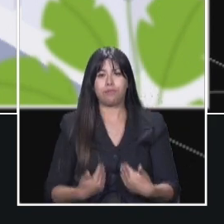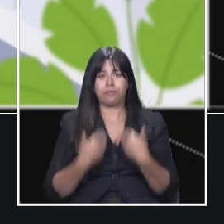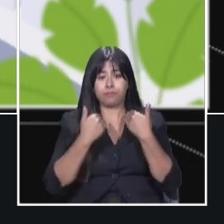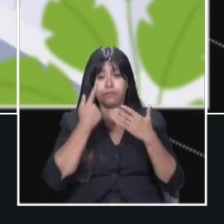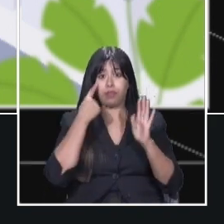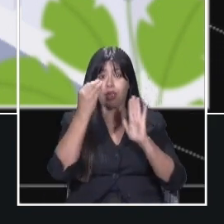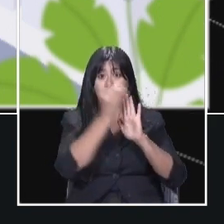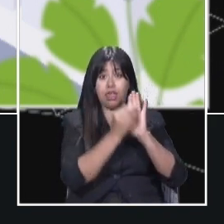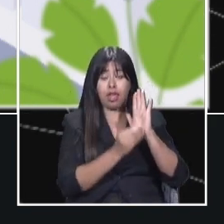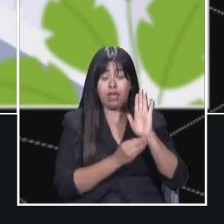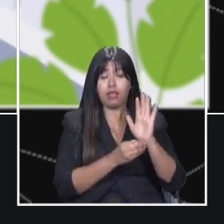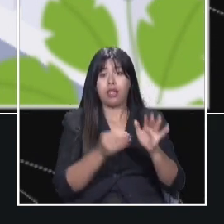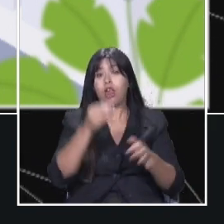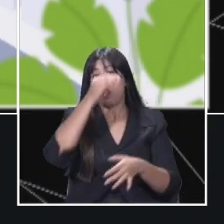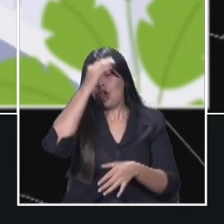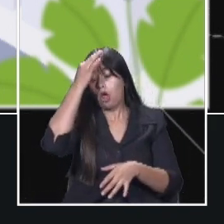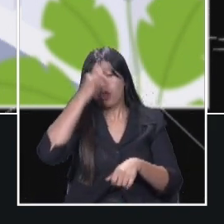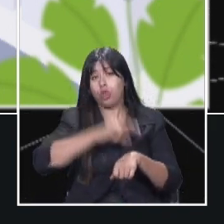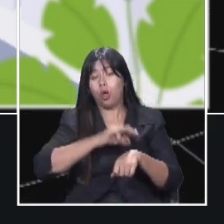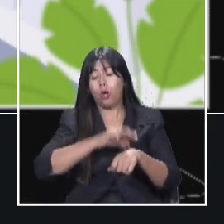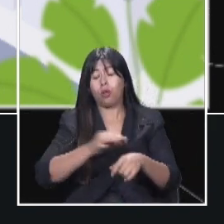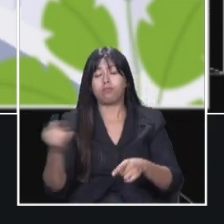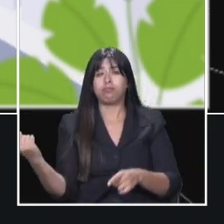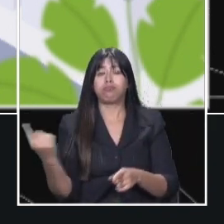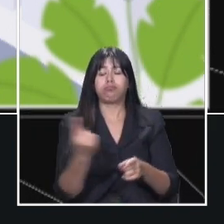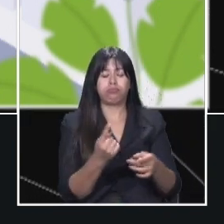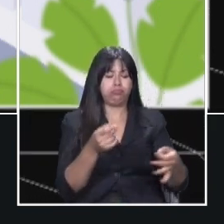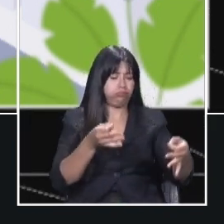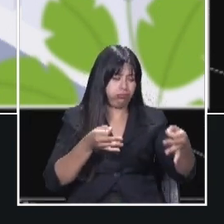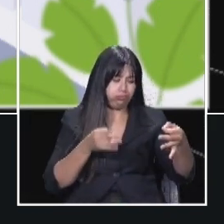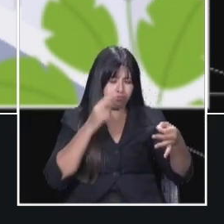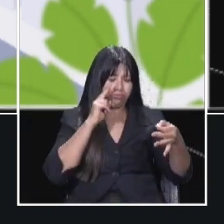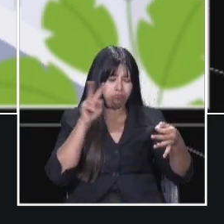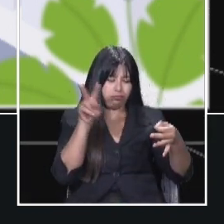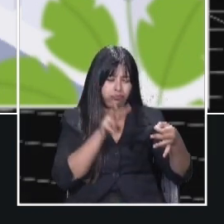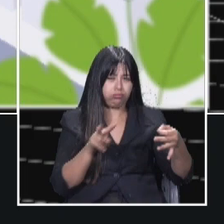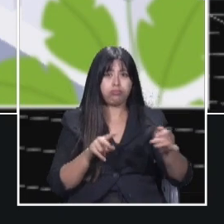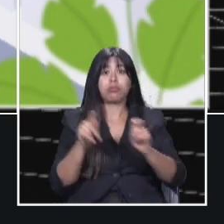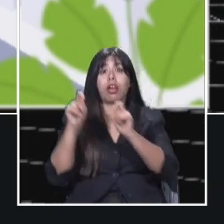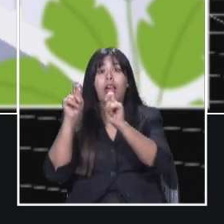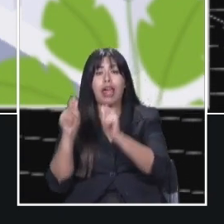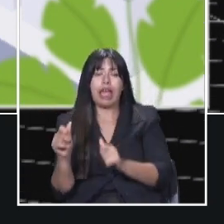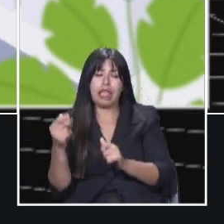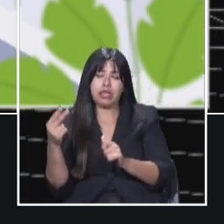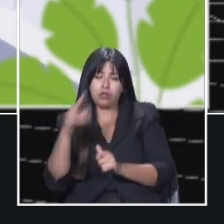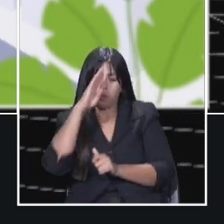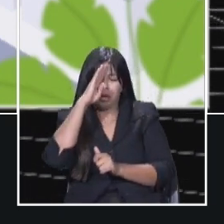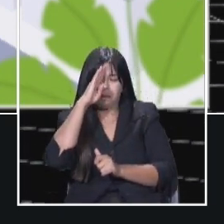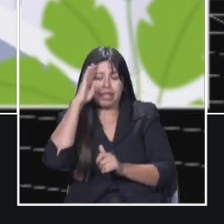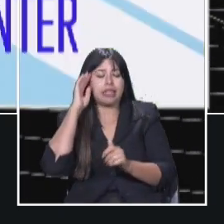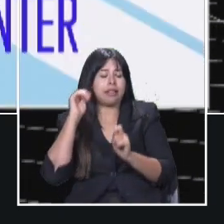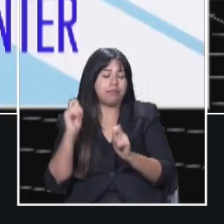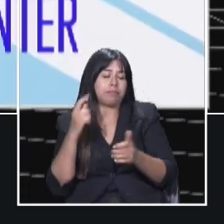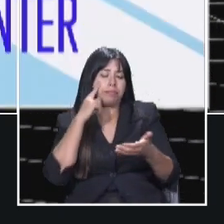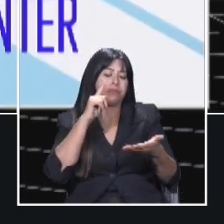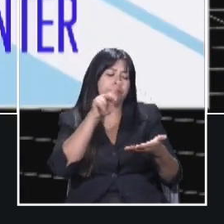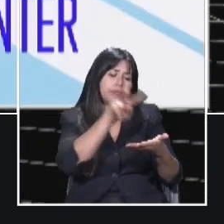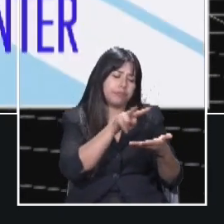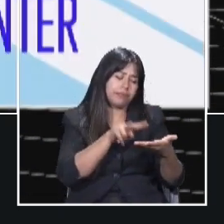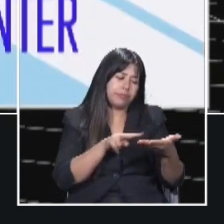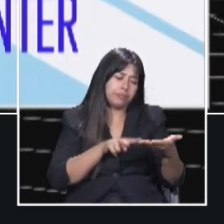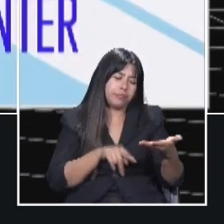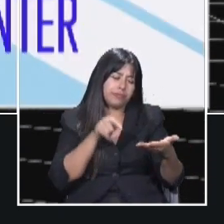training and the doctor is able to make spot patterns and make recommendations to you.